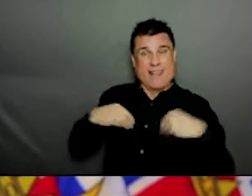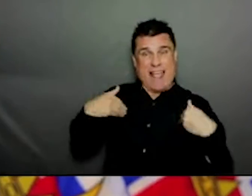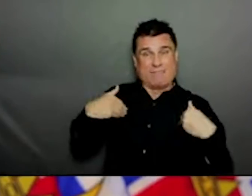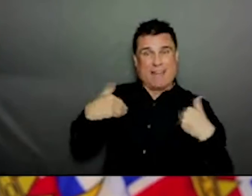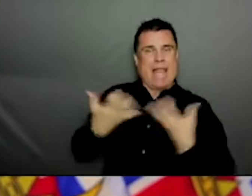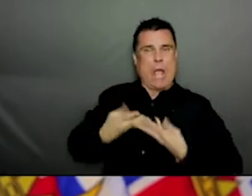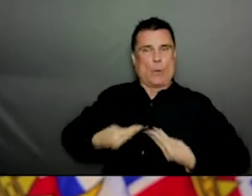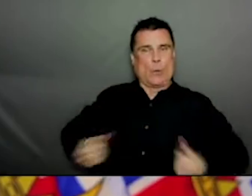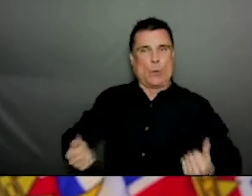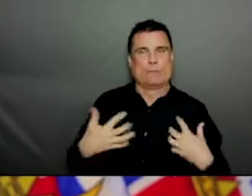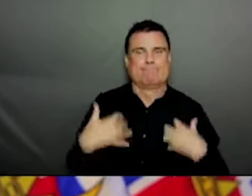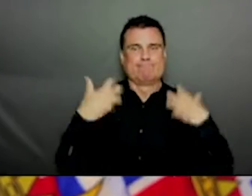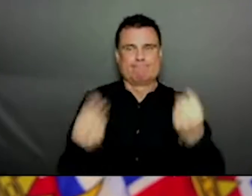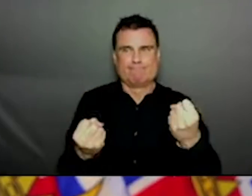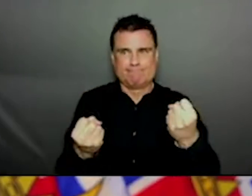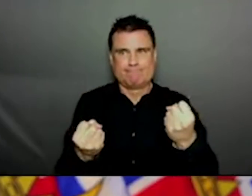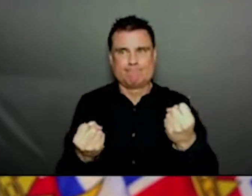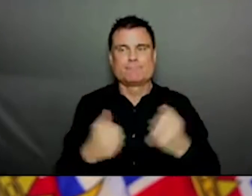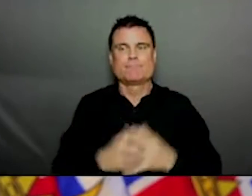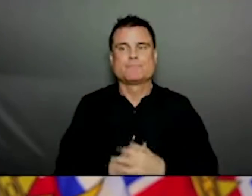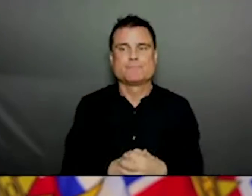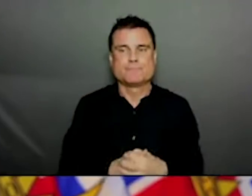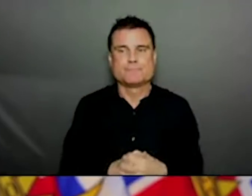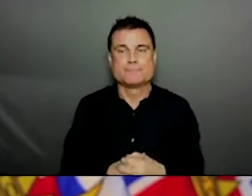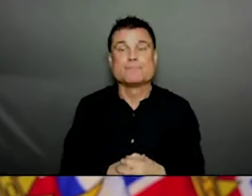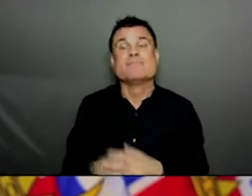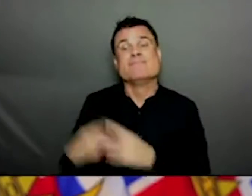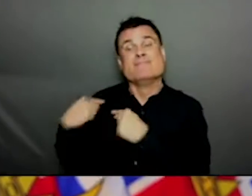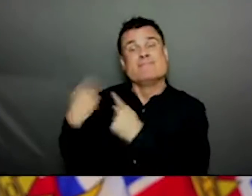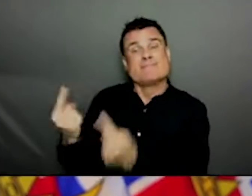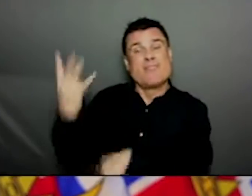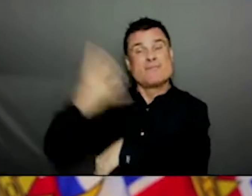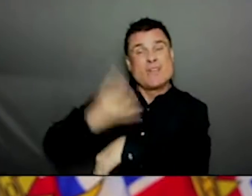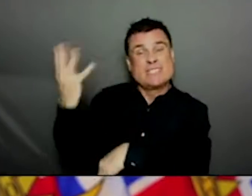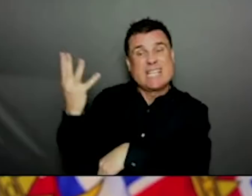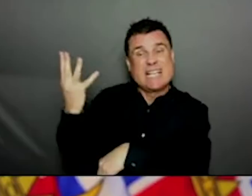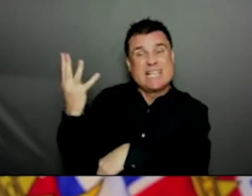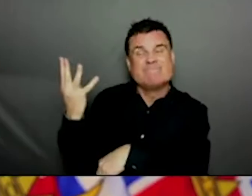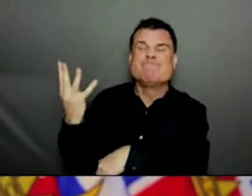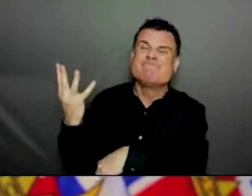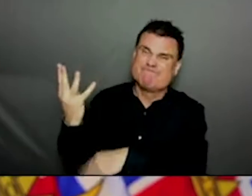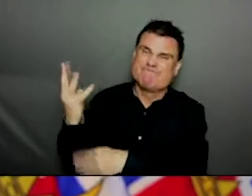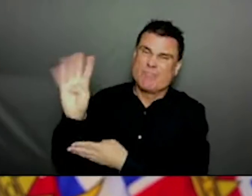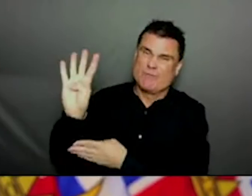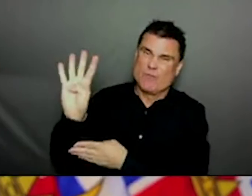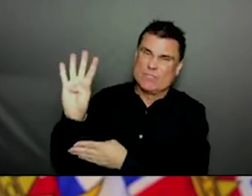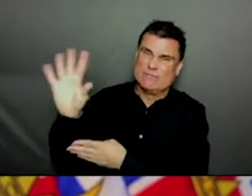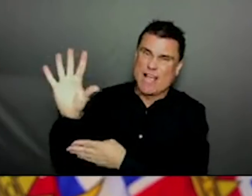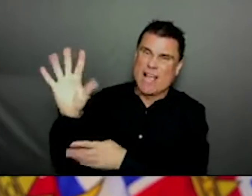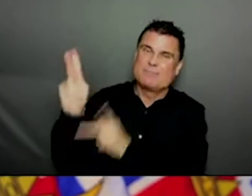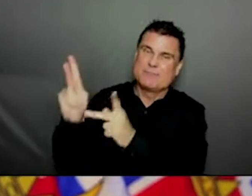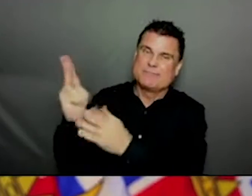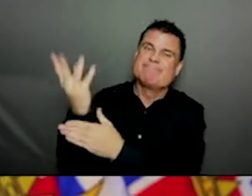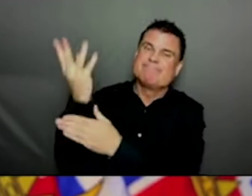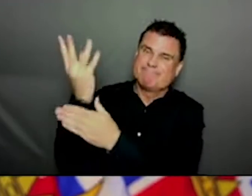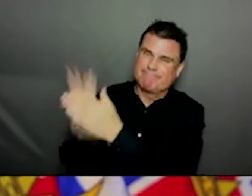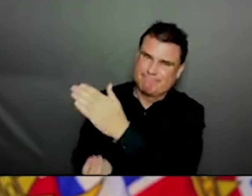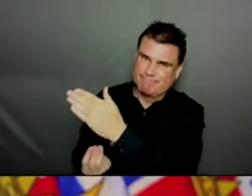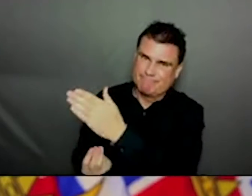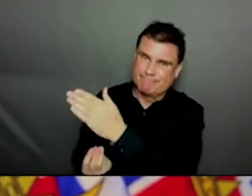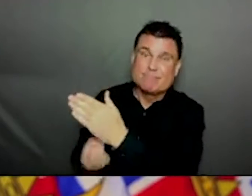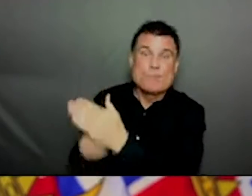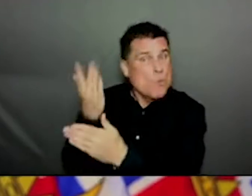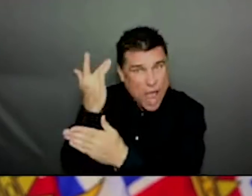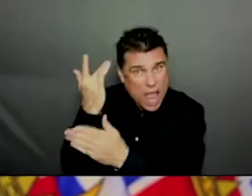4 days, we've had an additional 45 people who've died from COVID-19 in British Columbia. And once again, the majority of